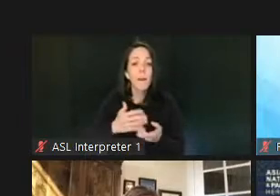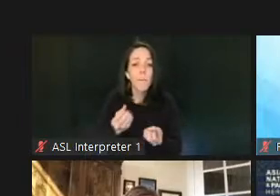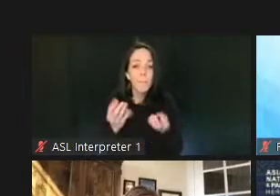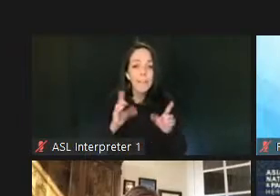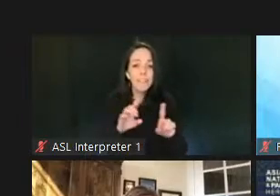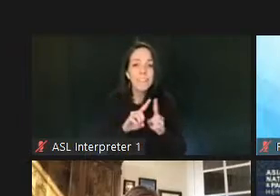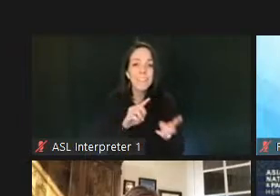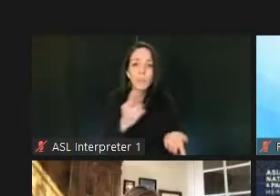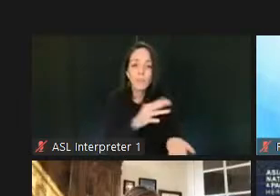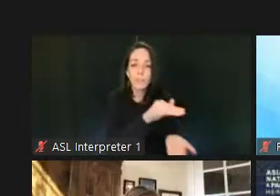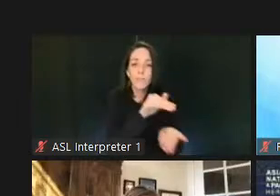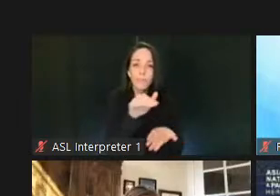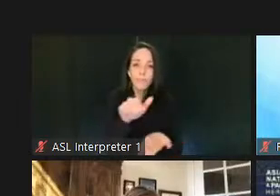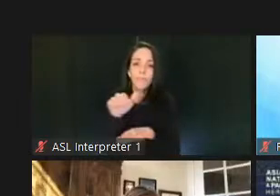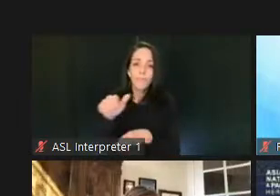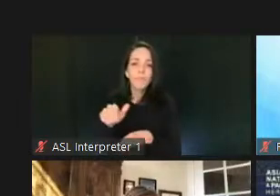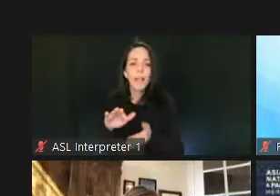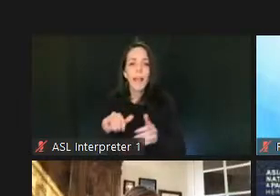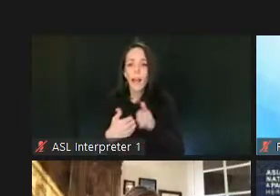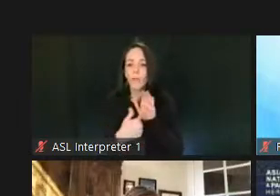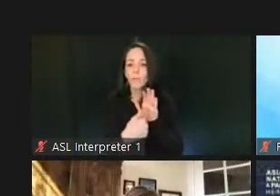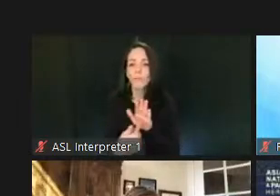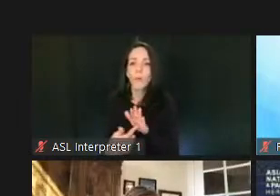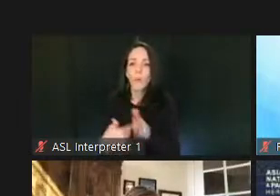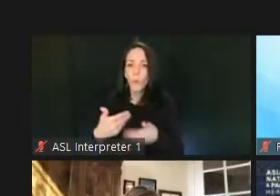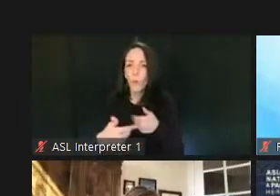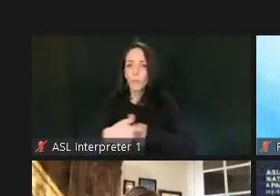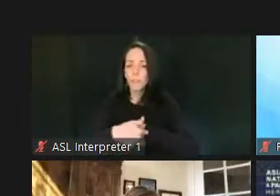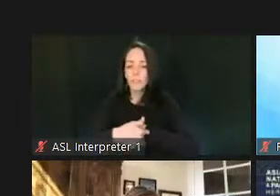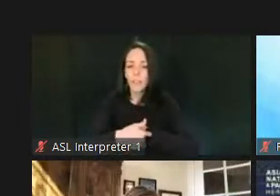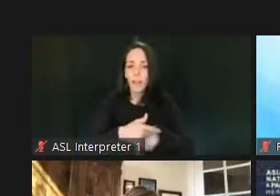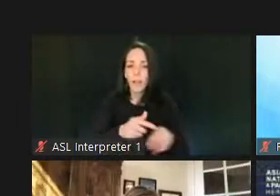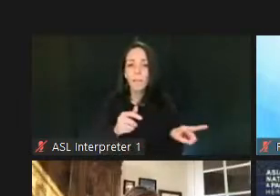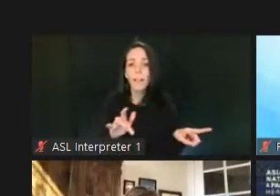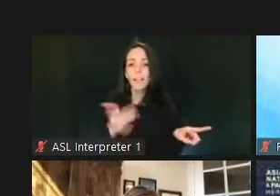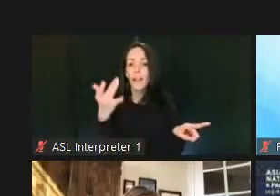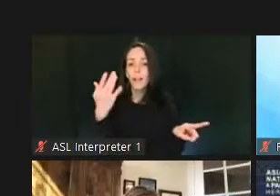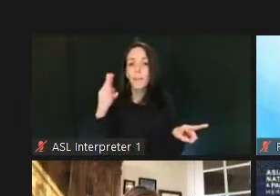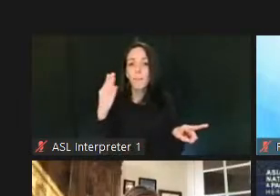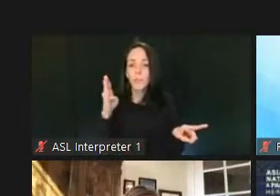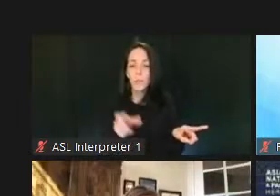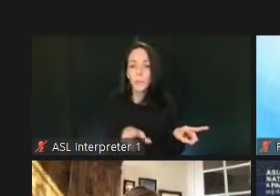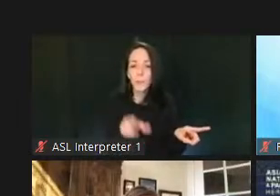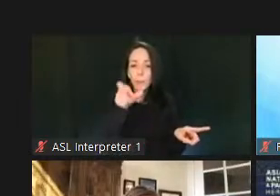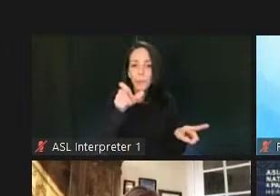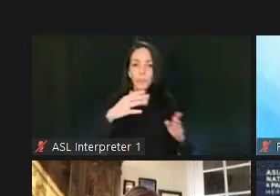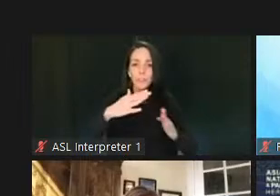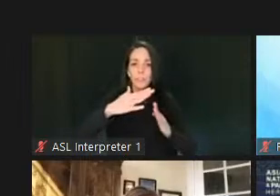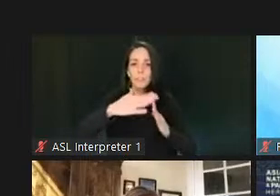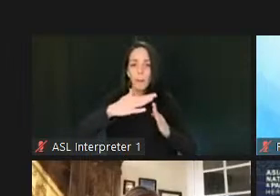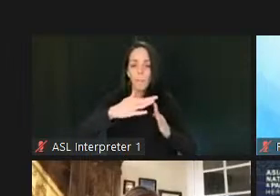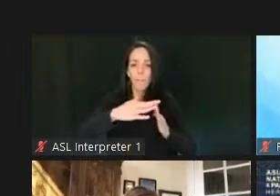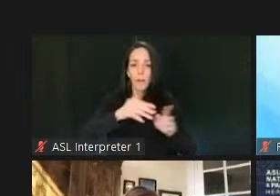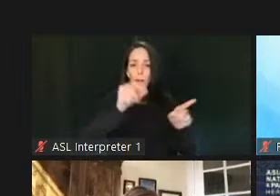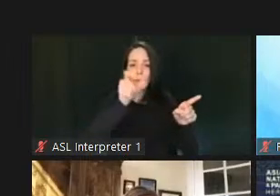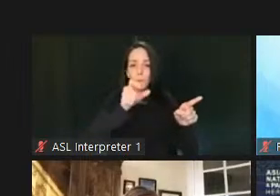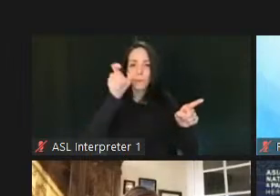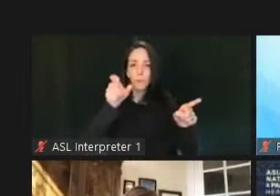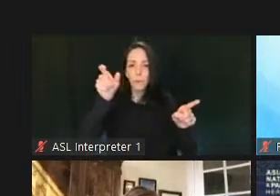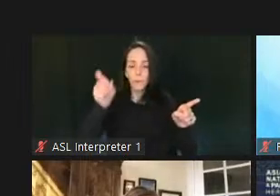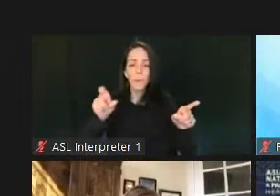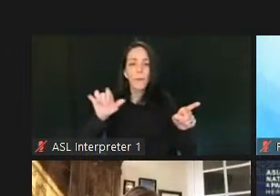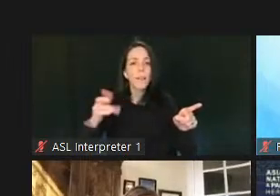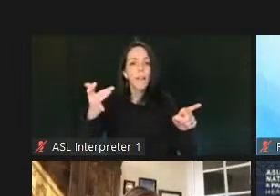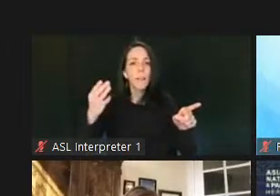over time. And you can see the lighter blue color at the top of some of the bars was the